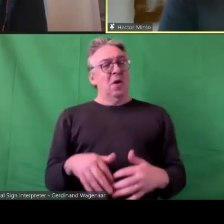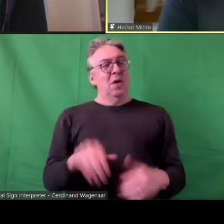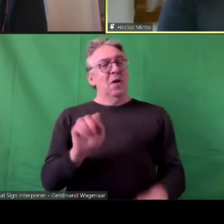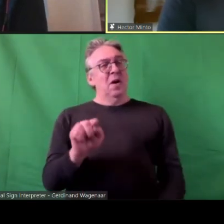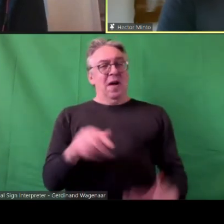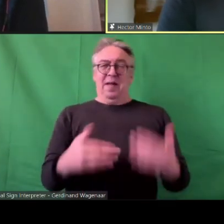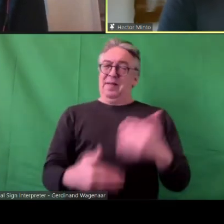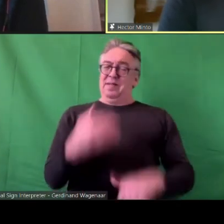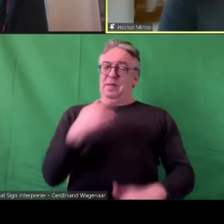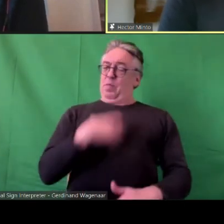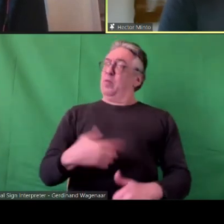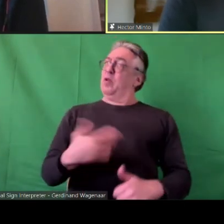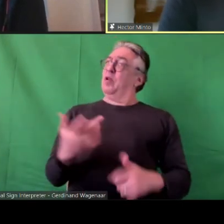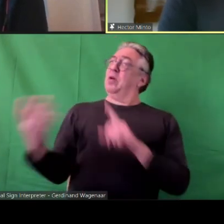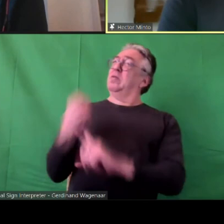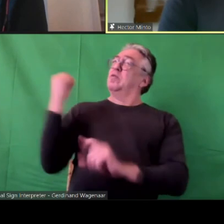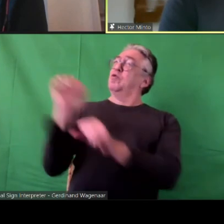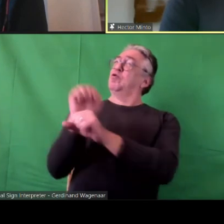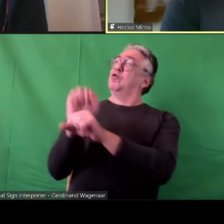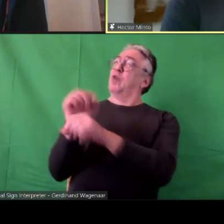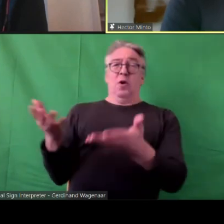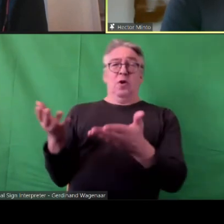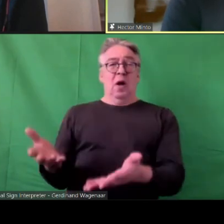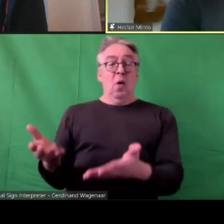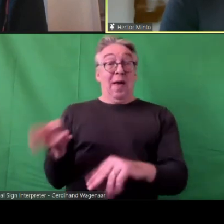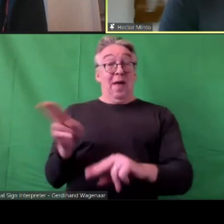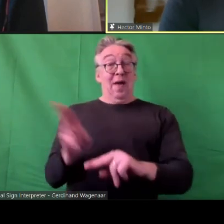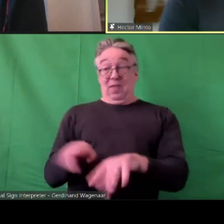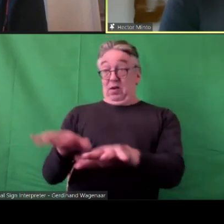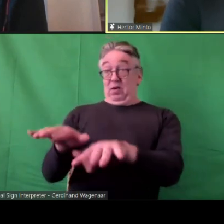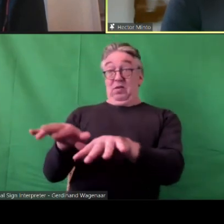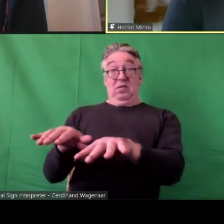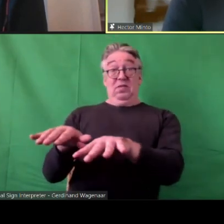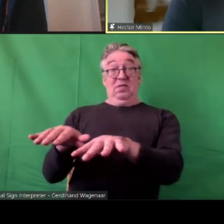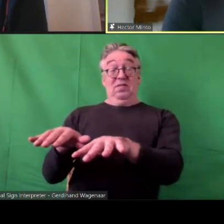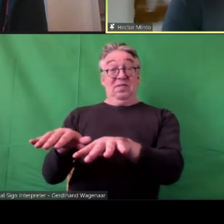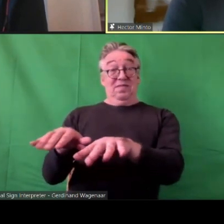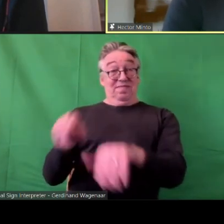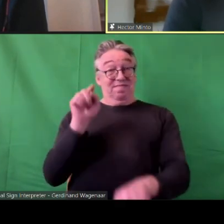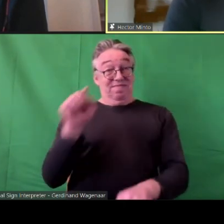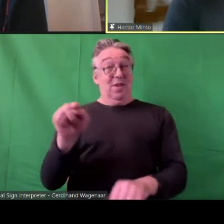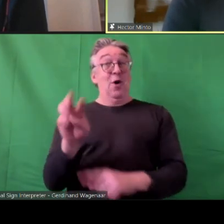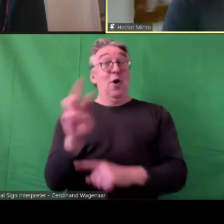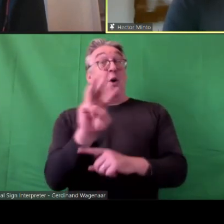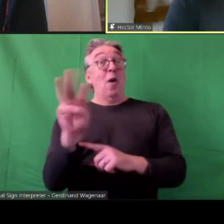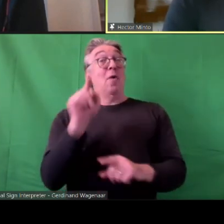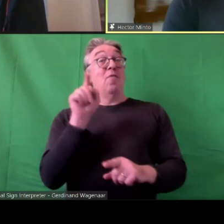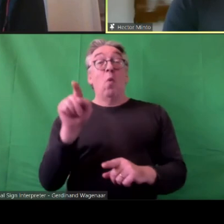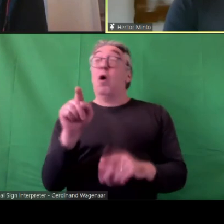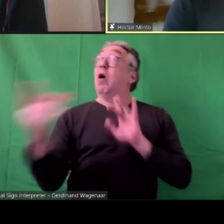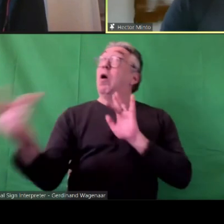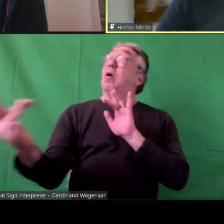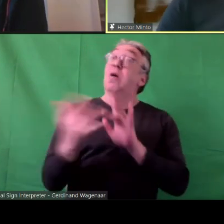in this new digital society if the very portals where people find their jobs are in themselves inaccessible? We recently saw